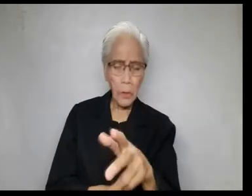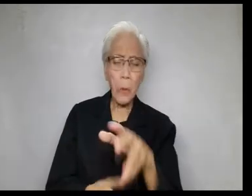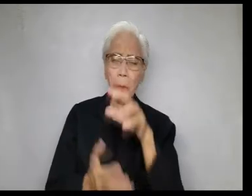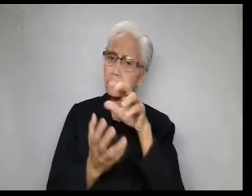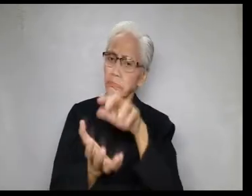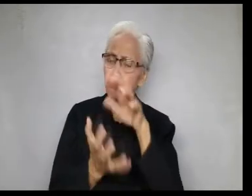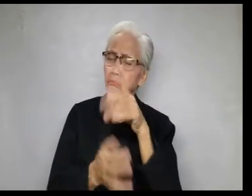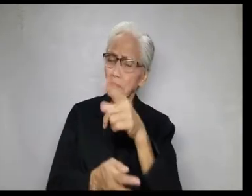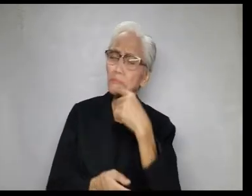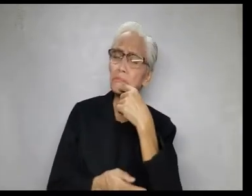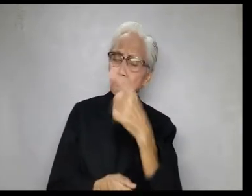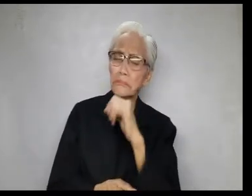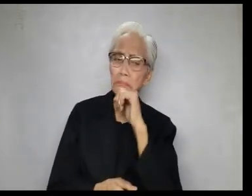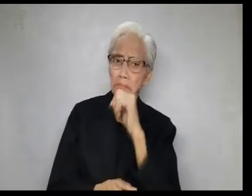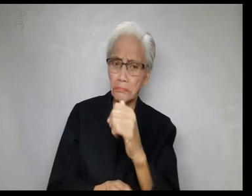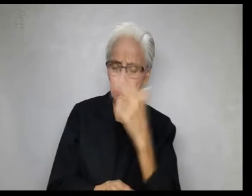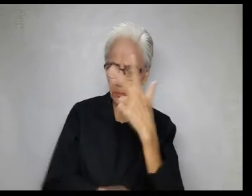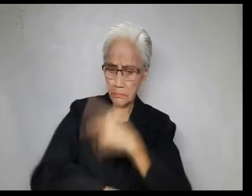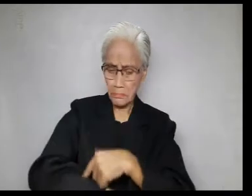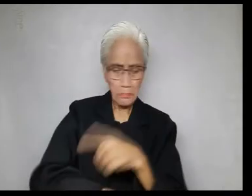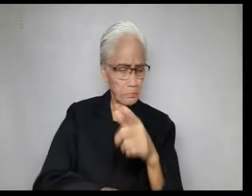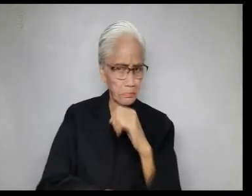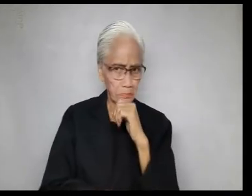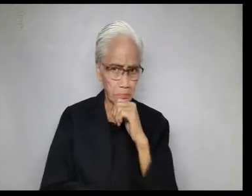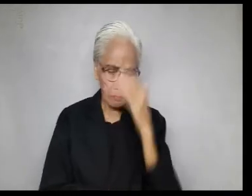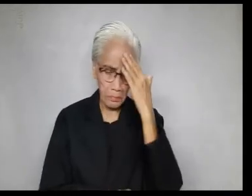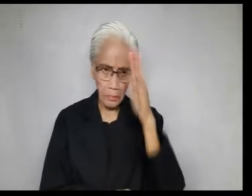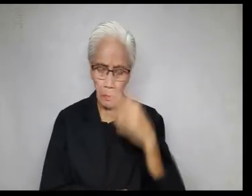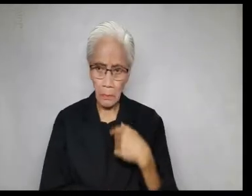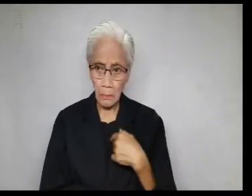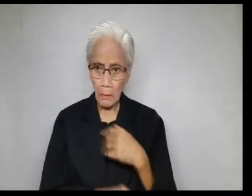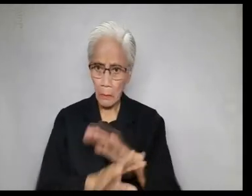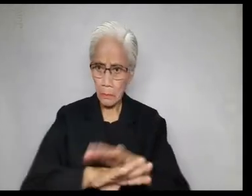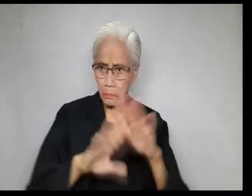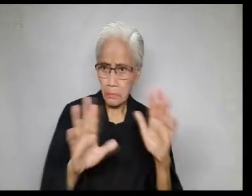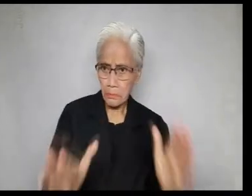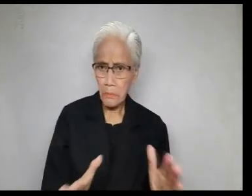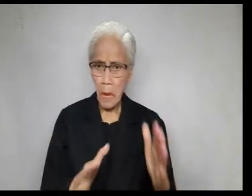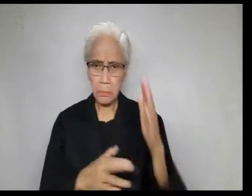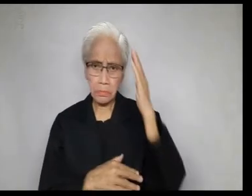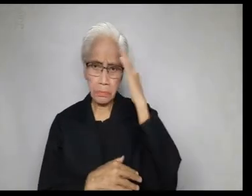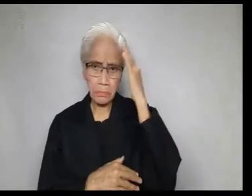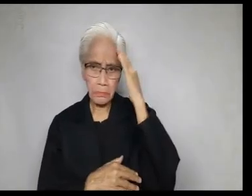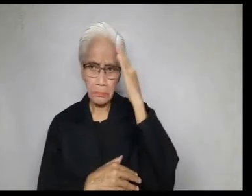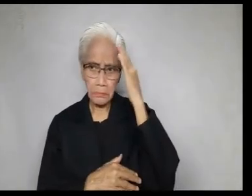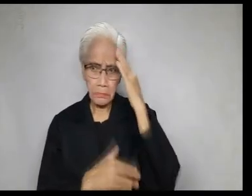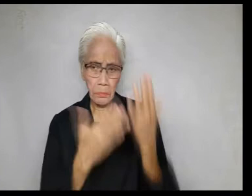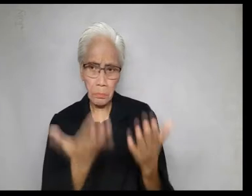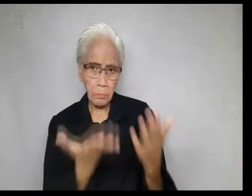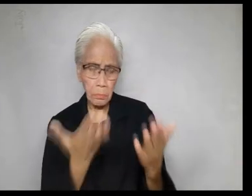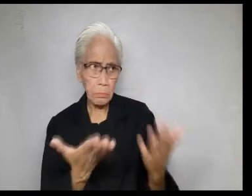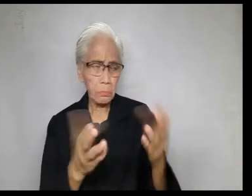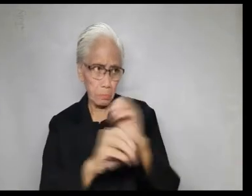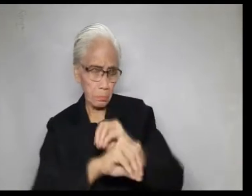say 3 times that you do not know me." Do not be worried and upset. We have always heard this